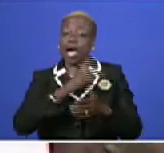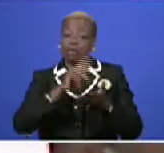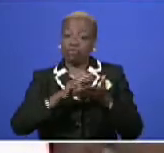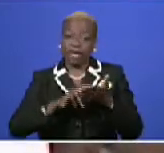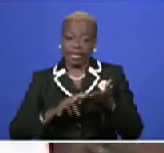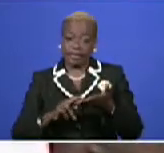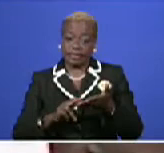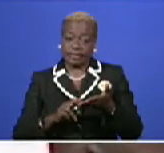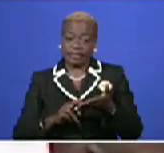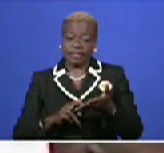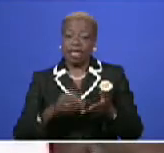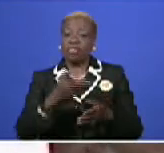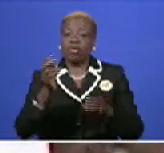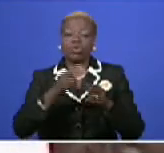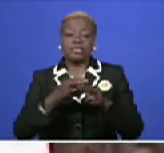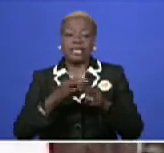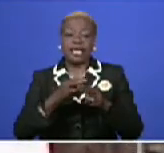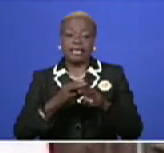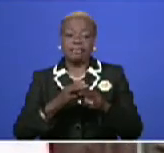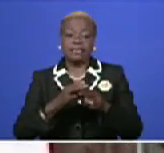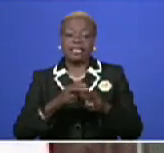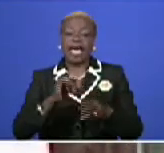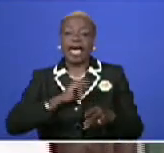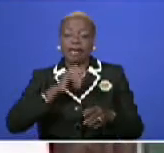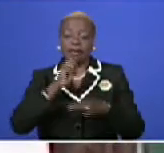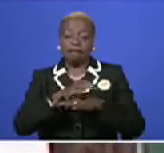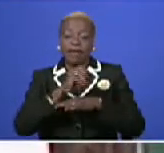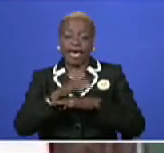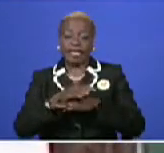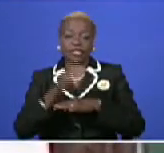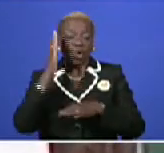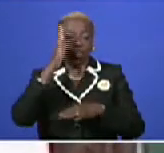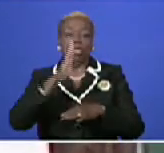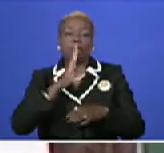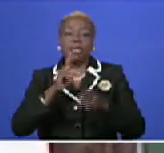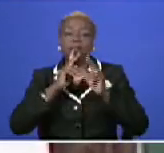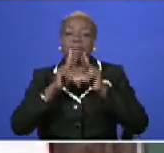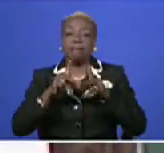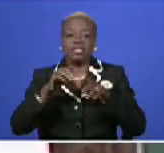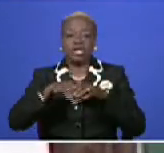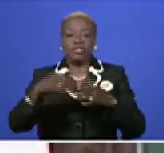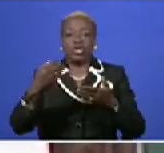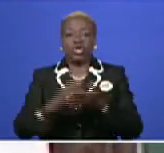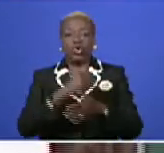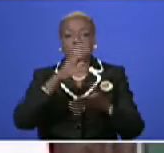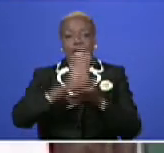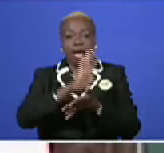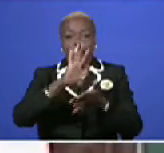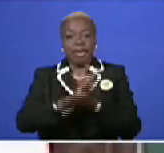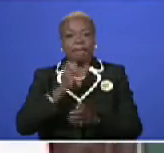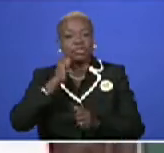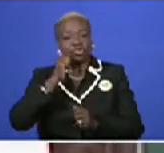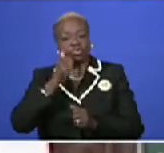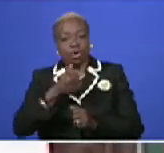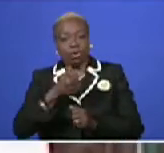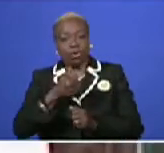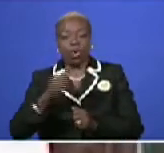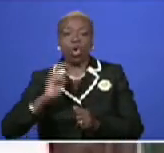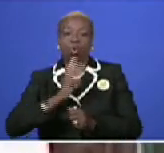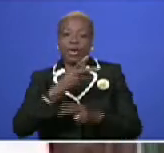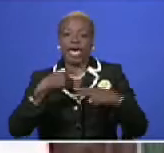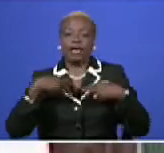Speaker, those names, I'm advised, will be published in the newspapers tomorrow, because we have